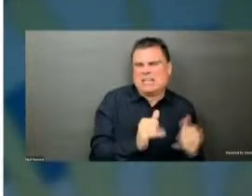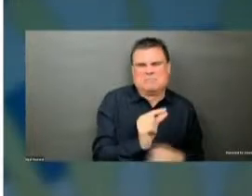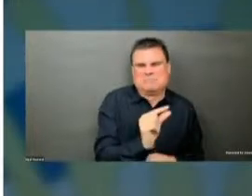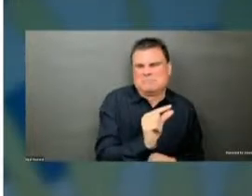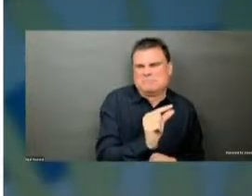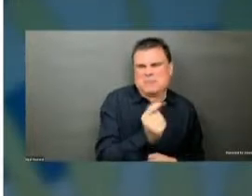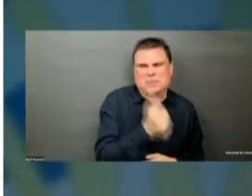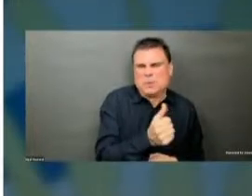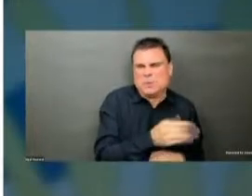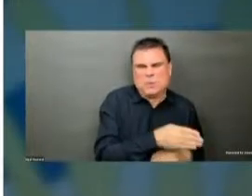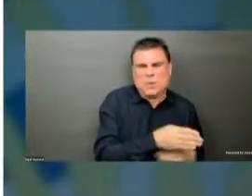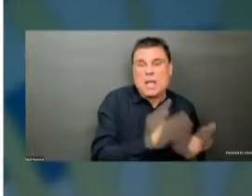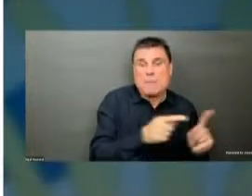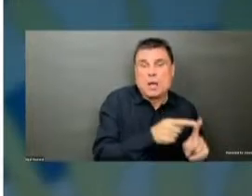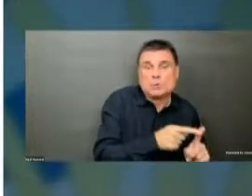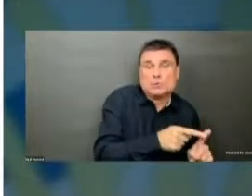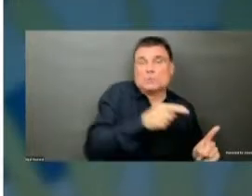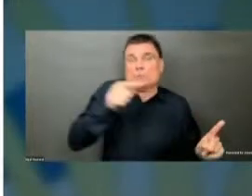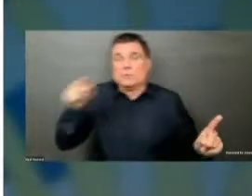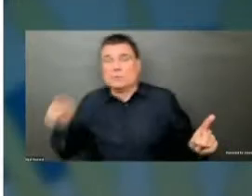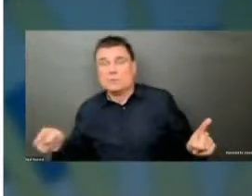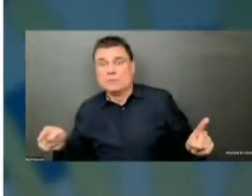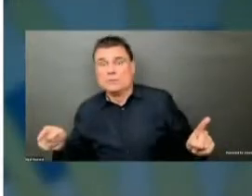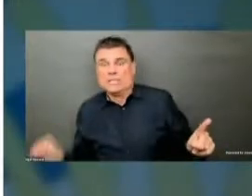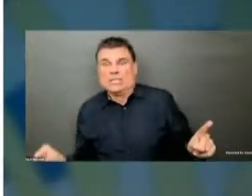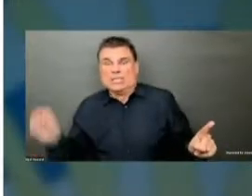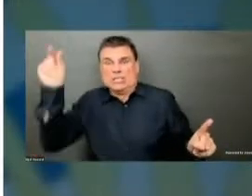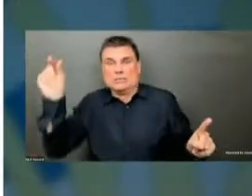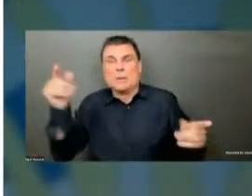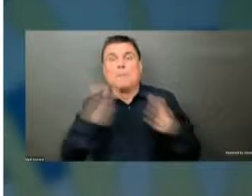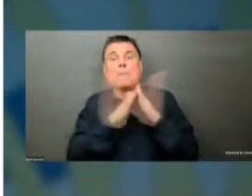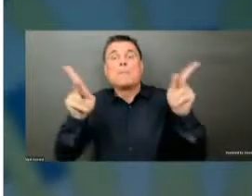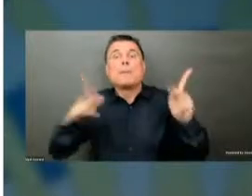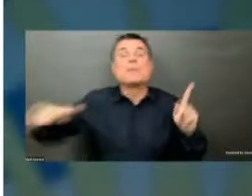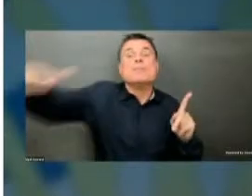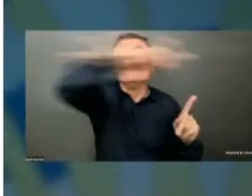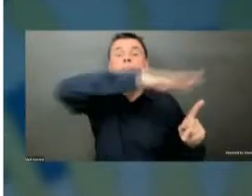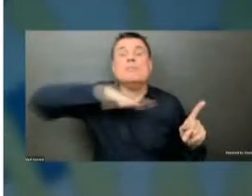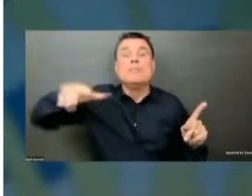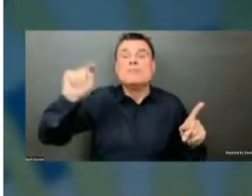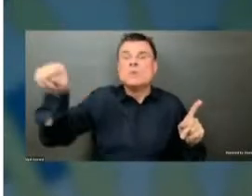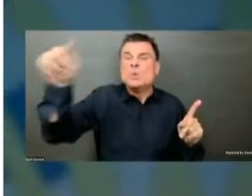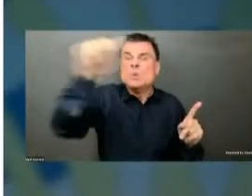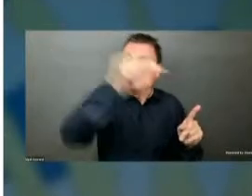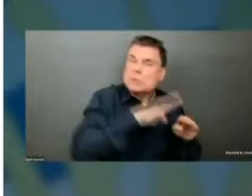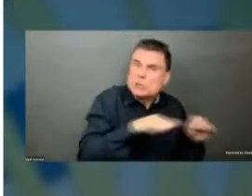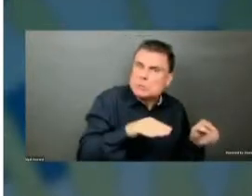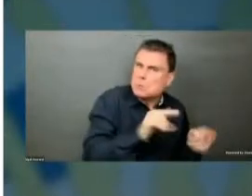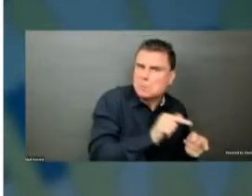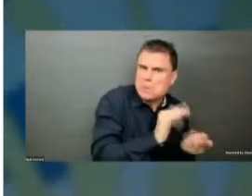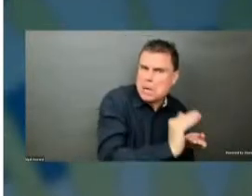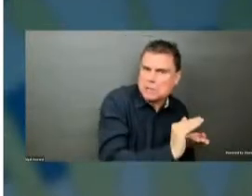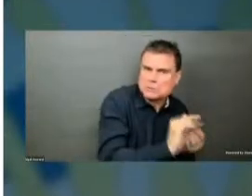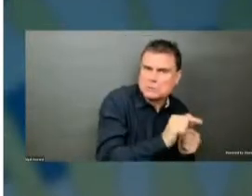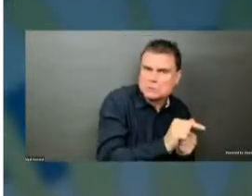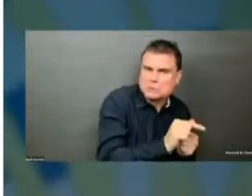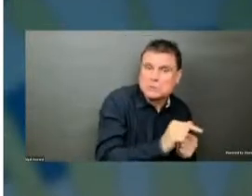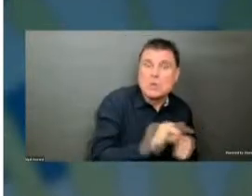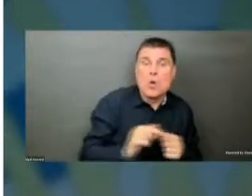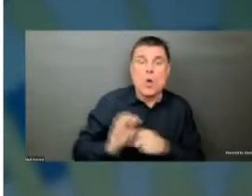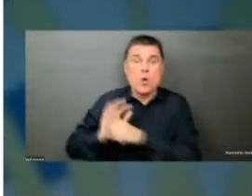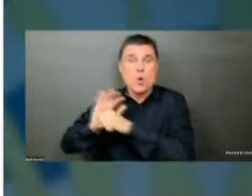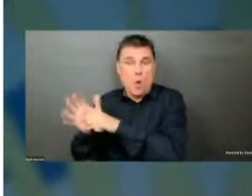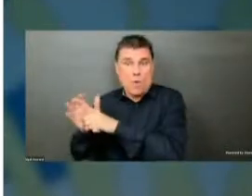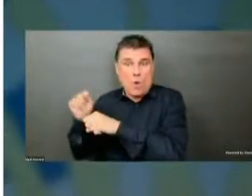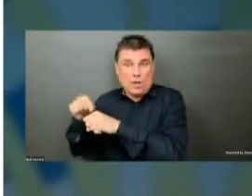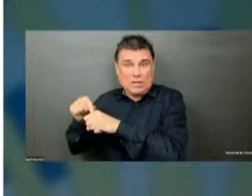is one of the positive things that we have out of this pandemic, reinforcing that young people are much less likely to be